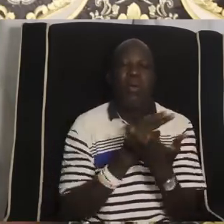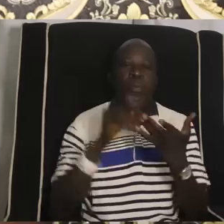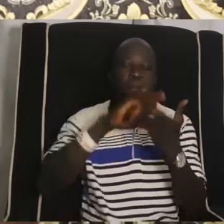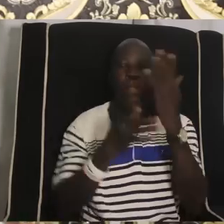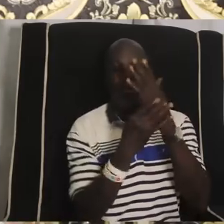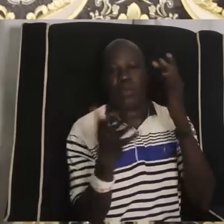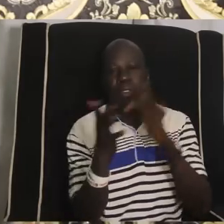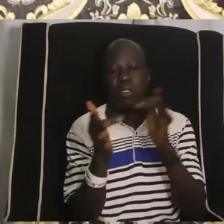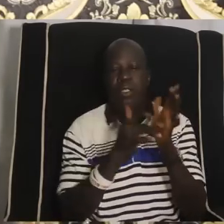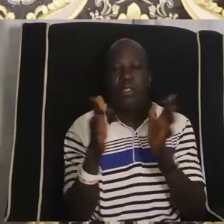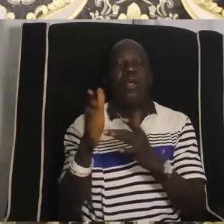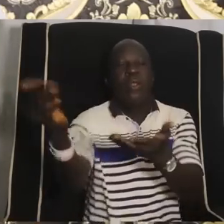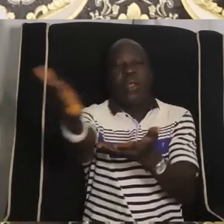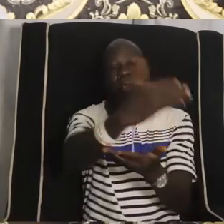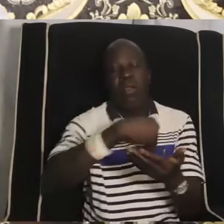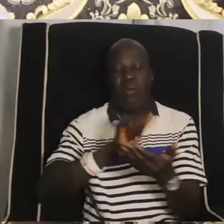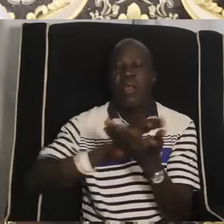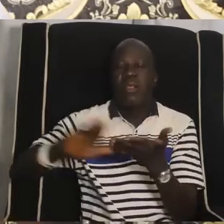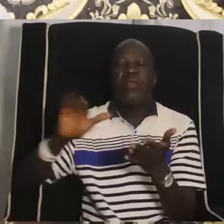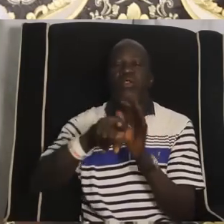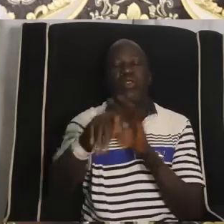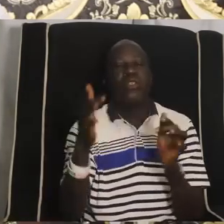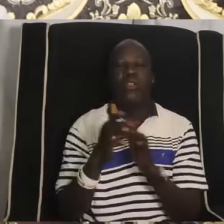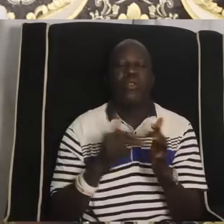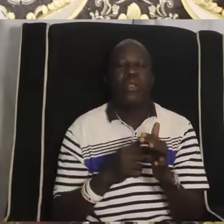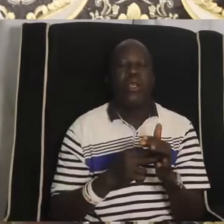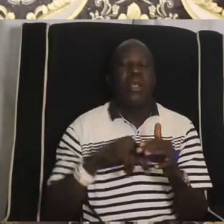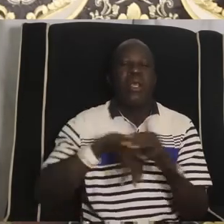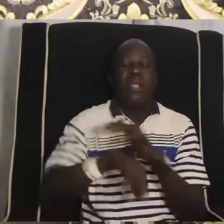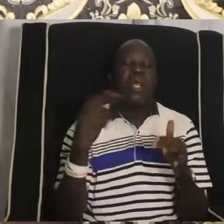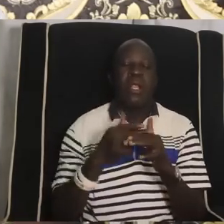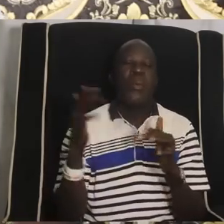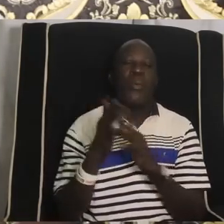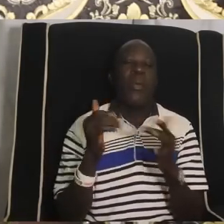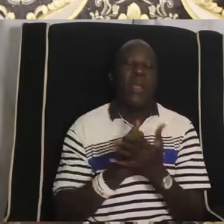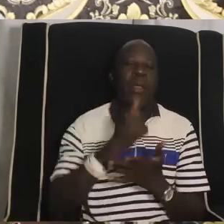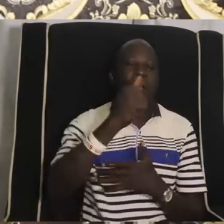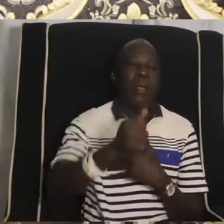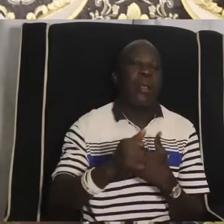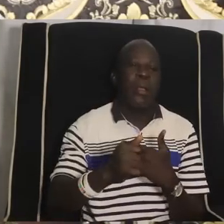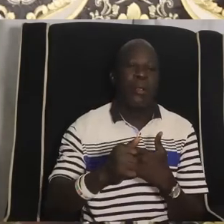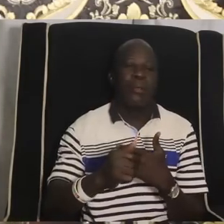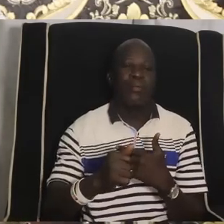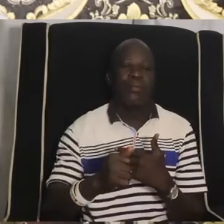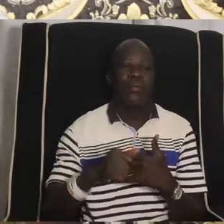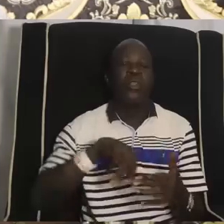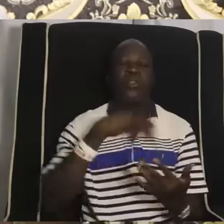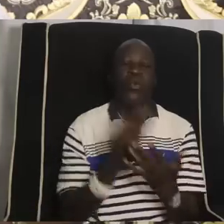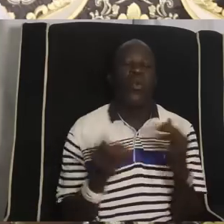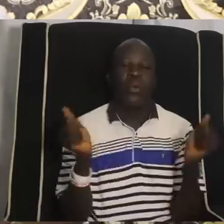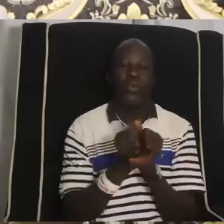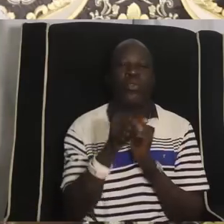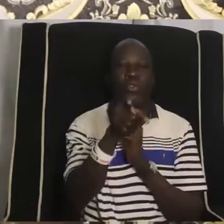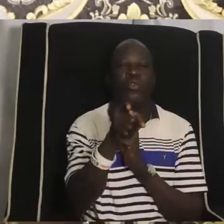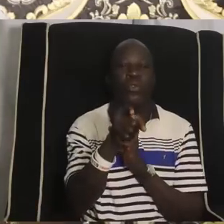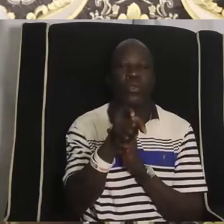one. Gbogbo ọkọ̀ èrò tó bá rí bẹ́ẹ̀ lójú àlá, ó túmọ̀ sí ìjọ. Every public car that you see in the dream like that, it means church.